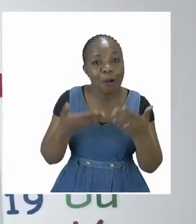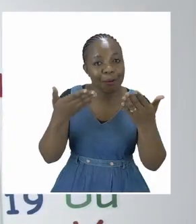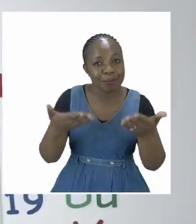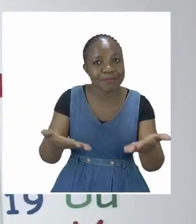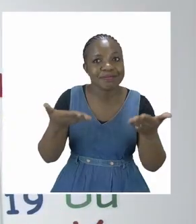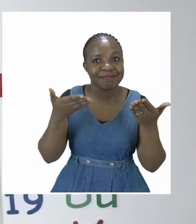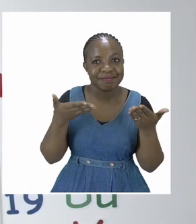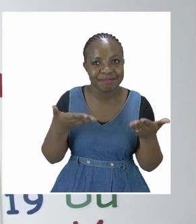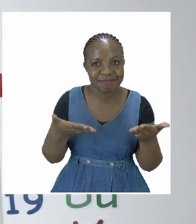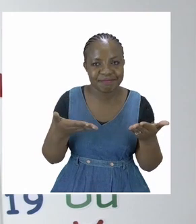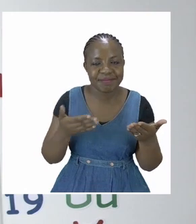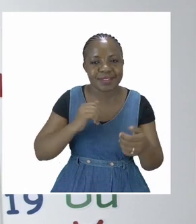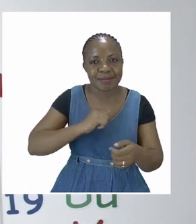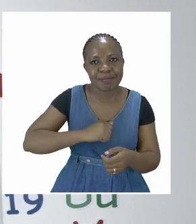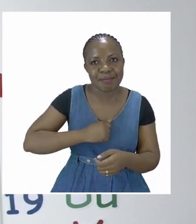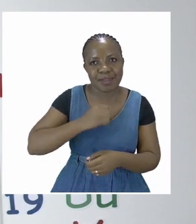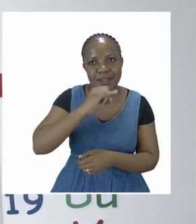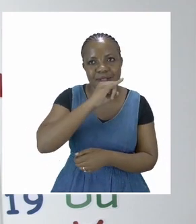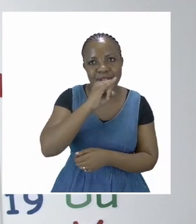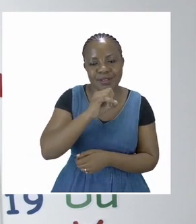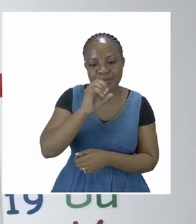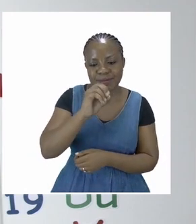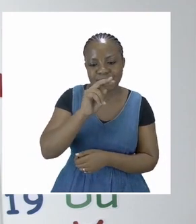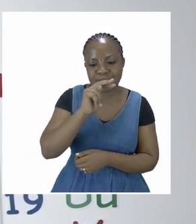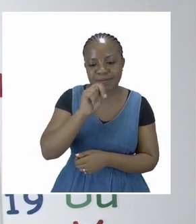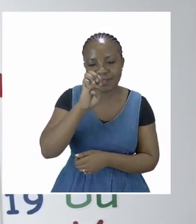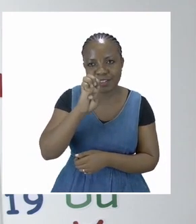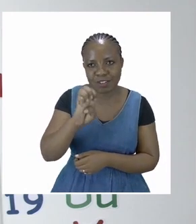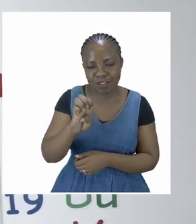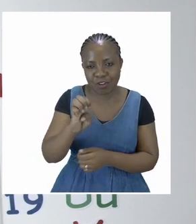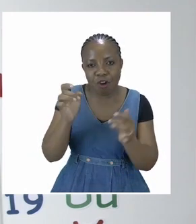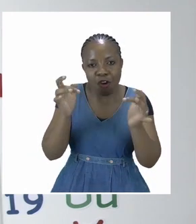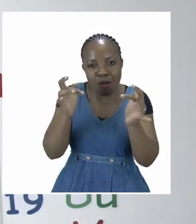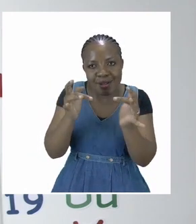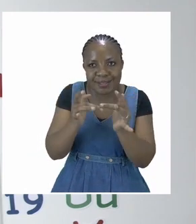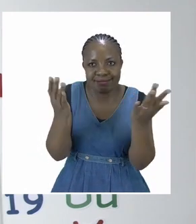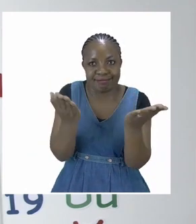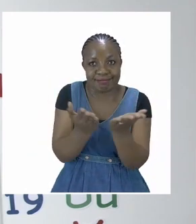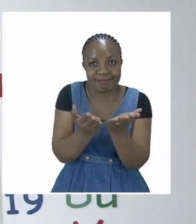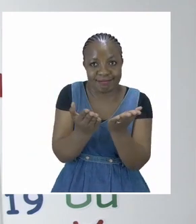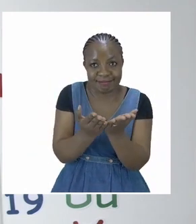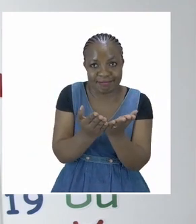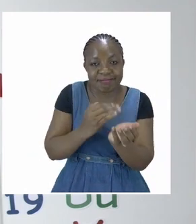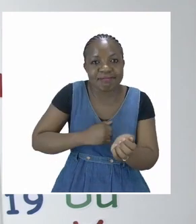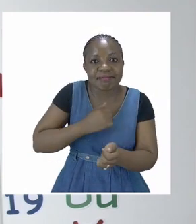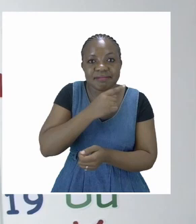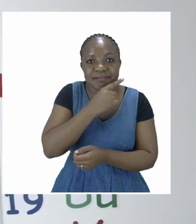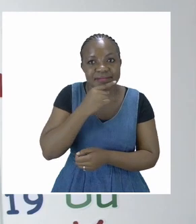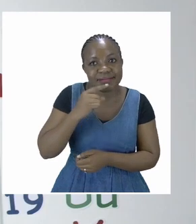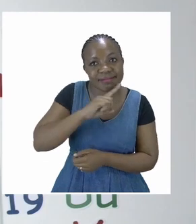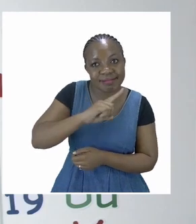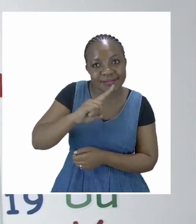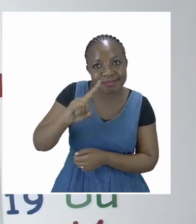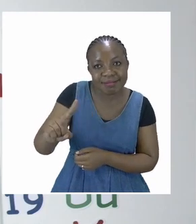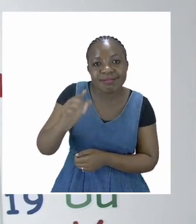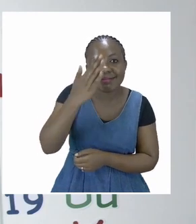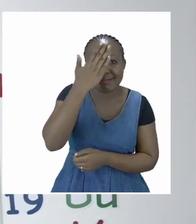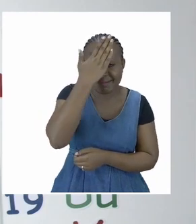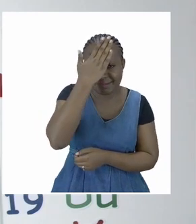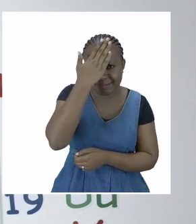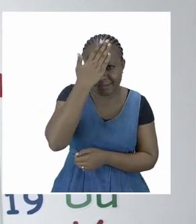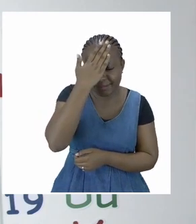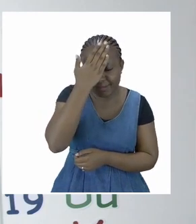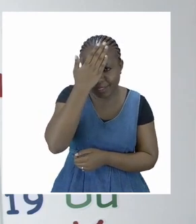Welcome to My Zone Online School. My name is Teacher Mutsa. Get your education